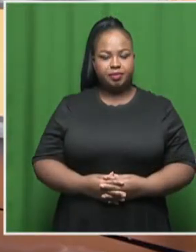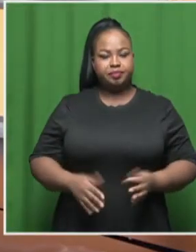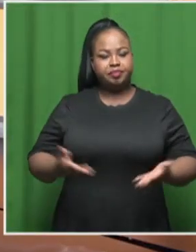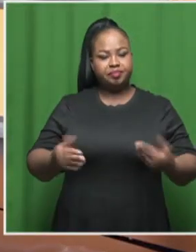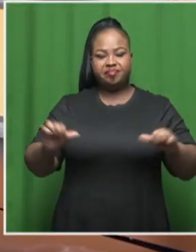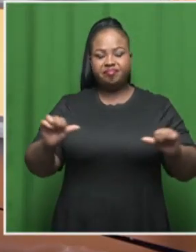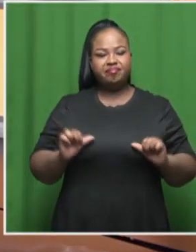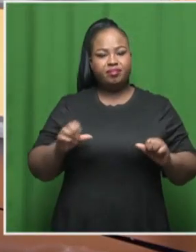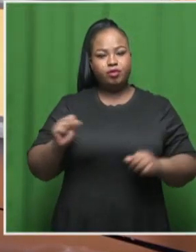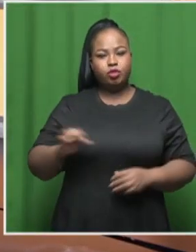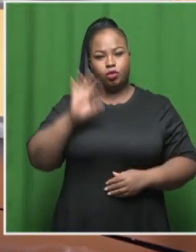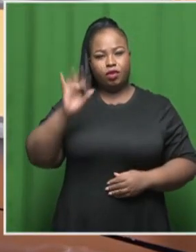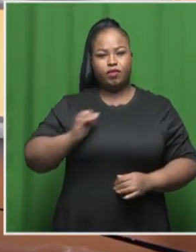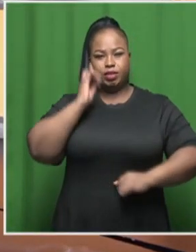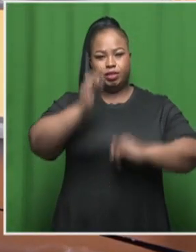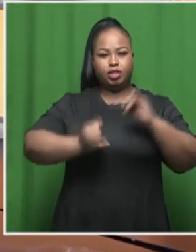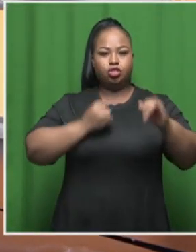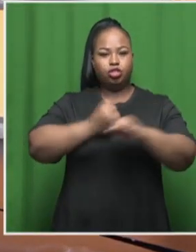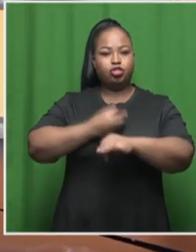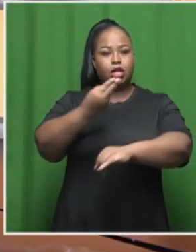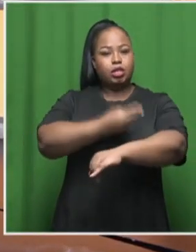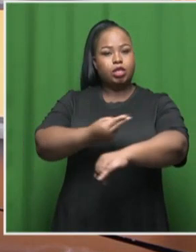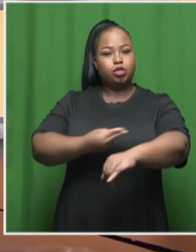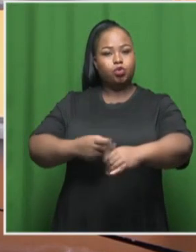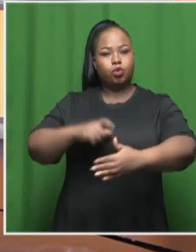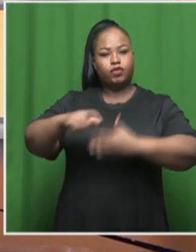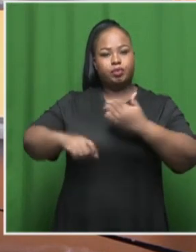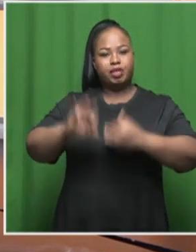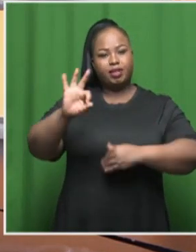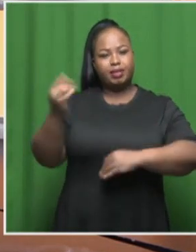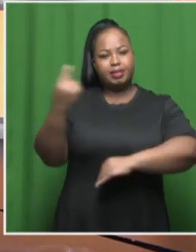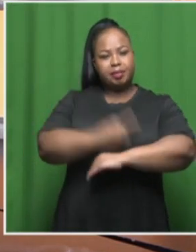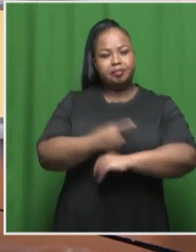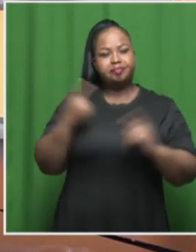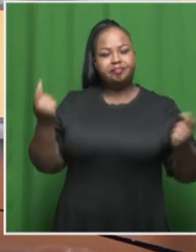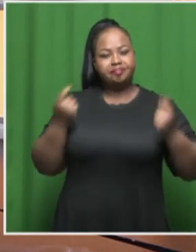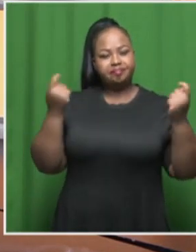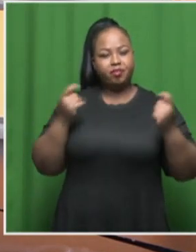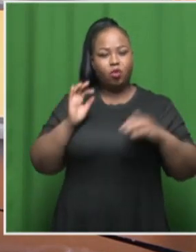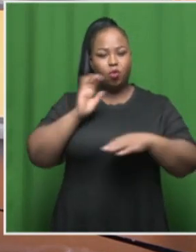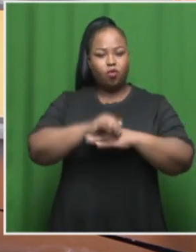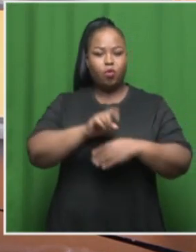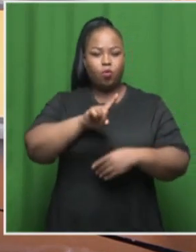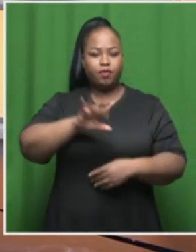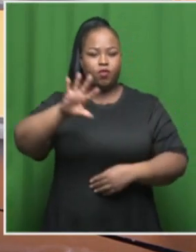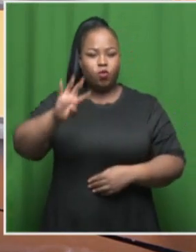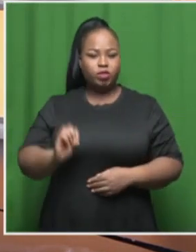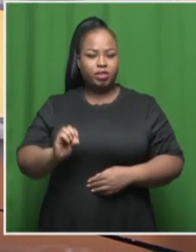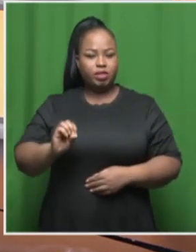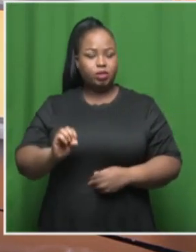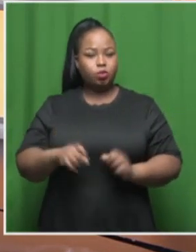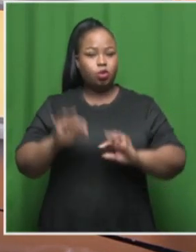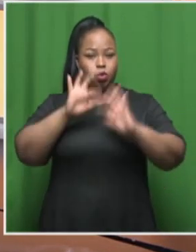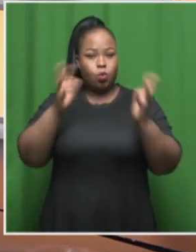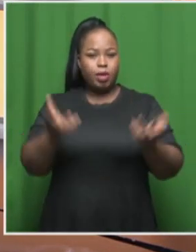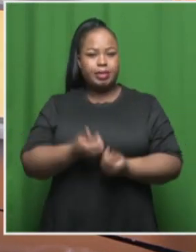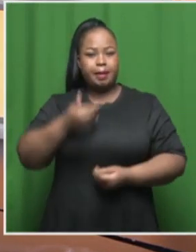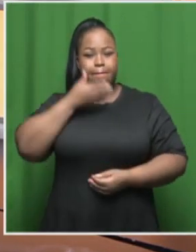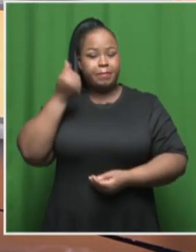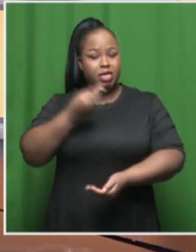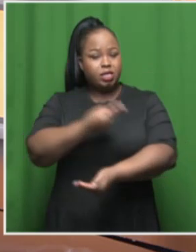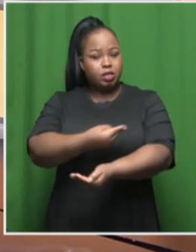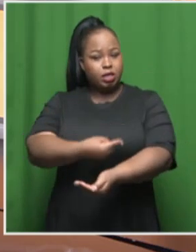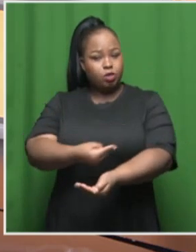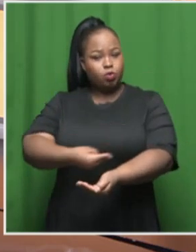Welcome back. The South African International Tattoo Convention is a three-day event that hosts over 140 of the world's best